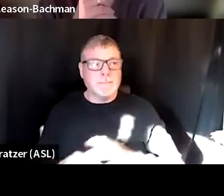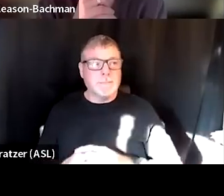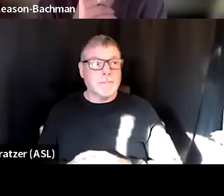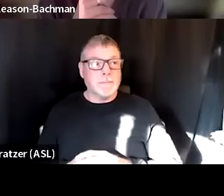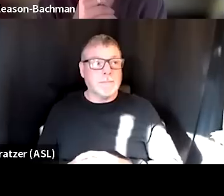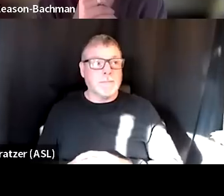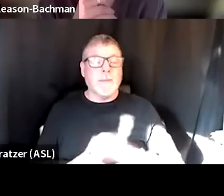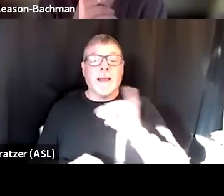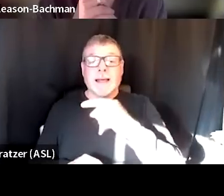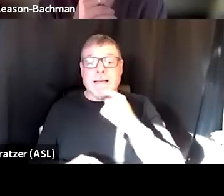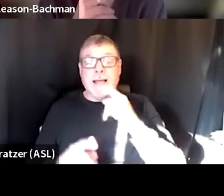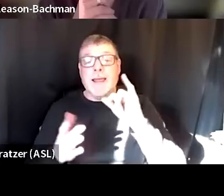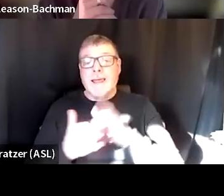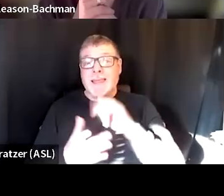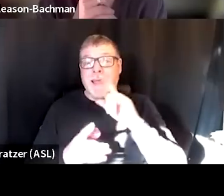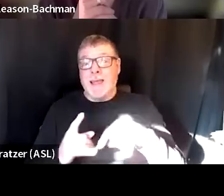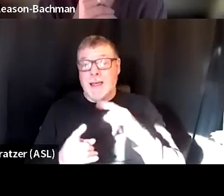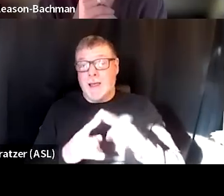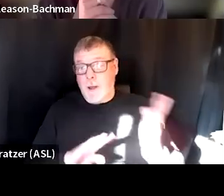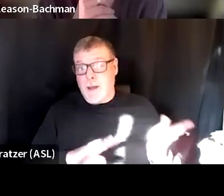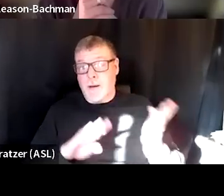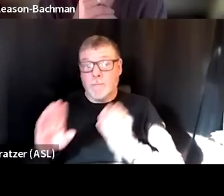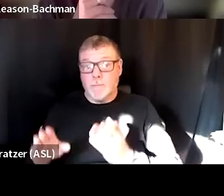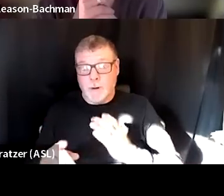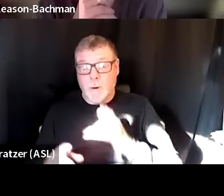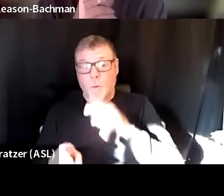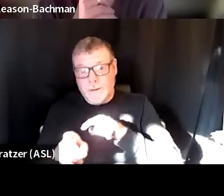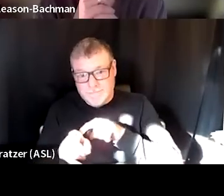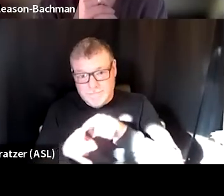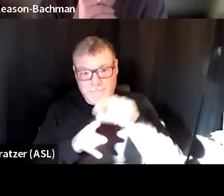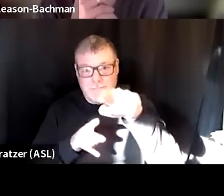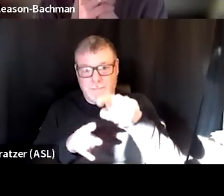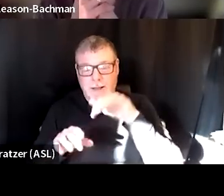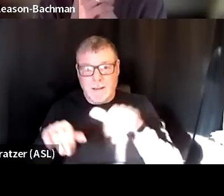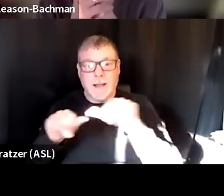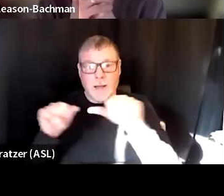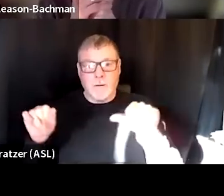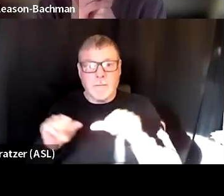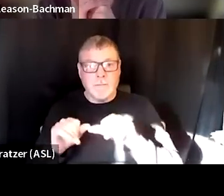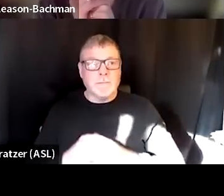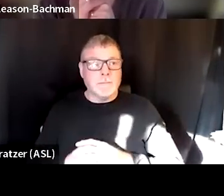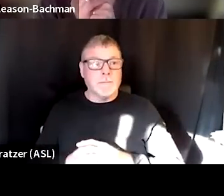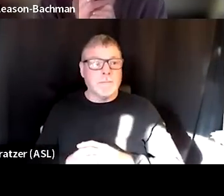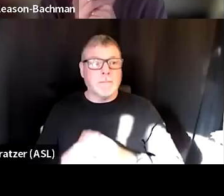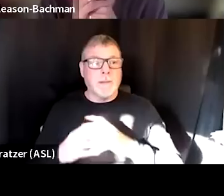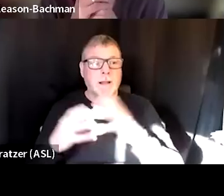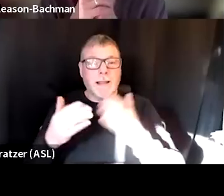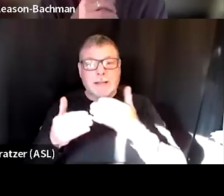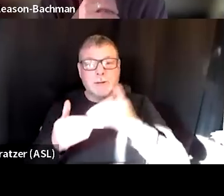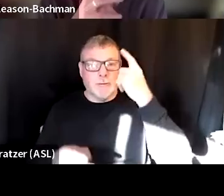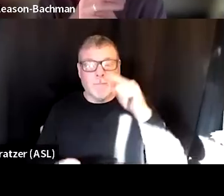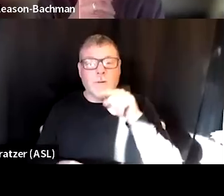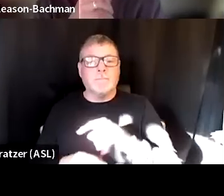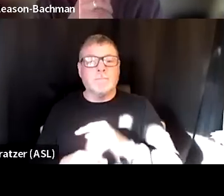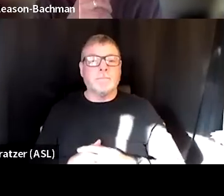they were saying that's when you bring the people who specialize in this field, because it's going to be a lot easier for them than just